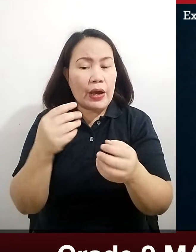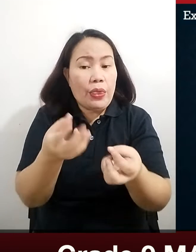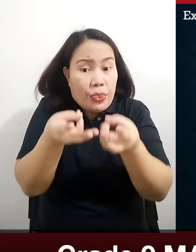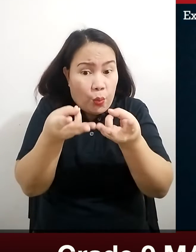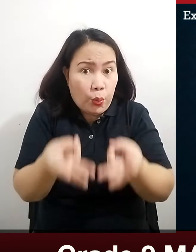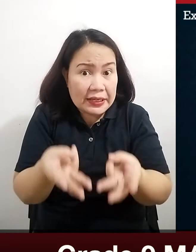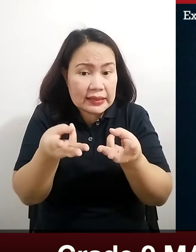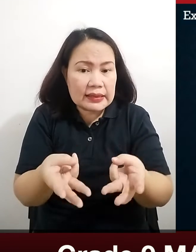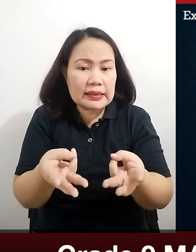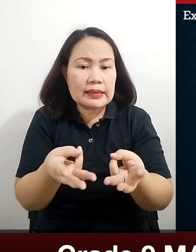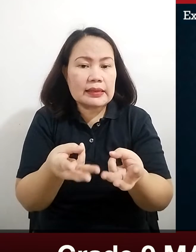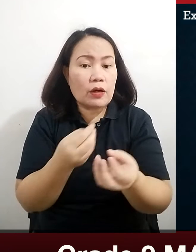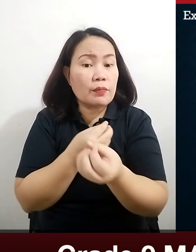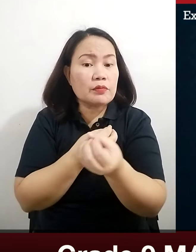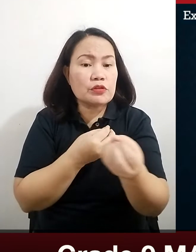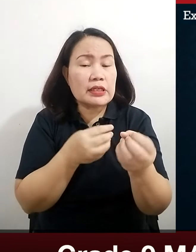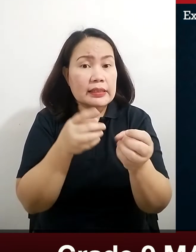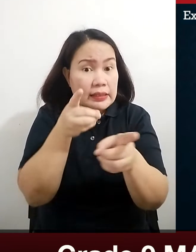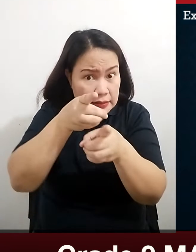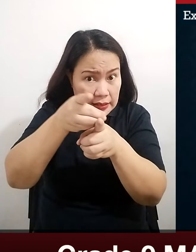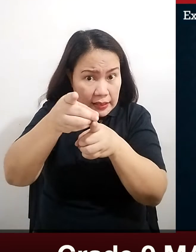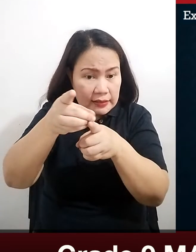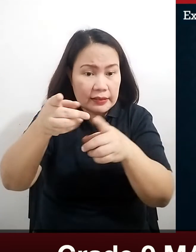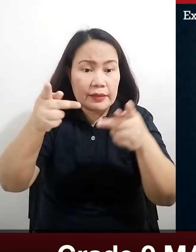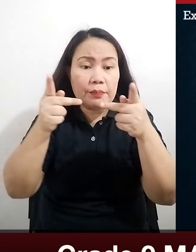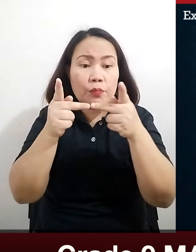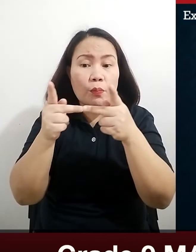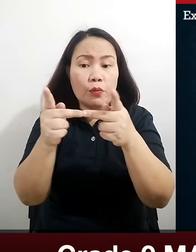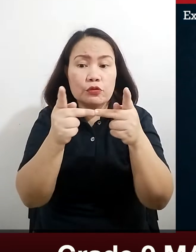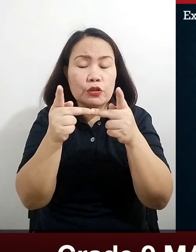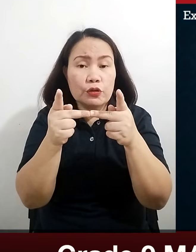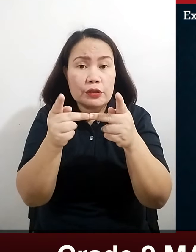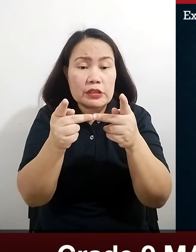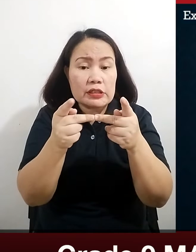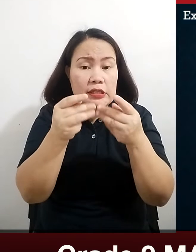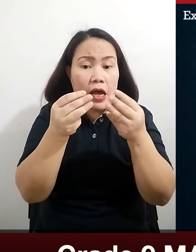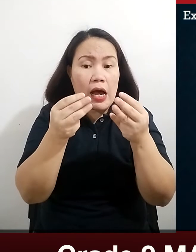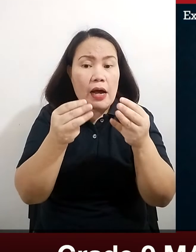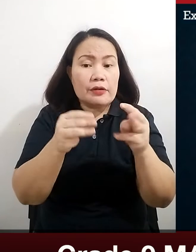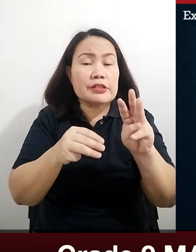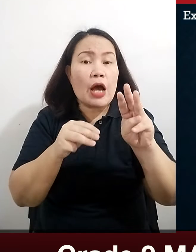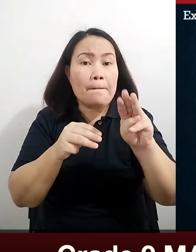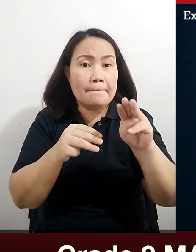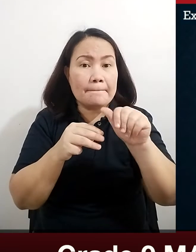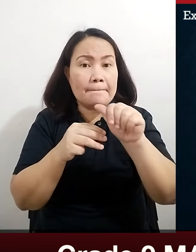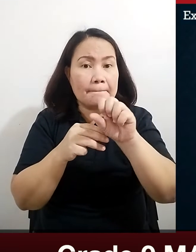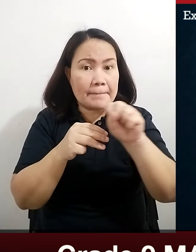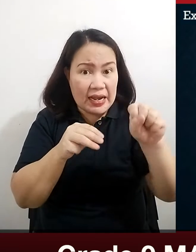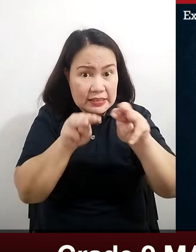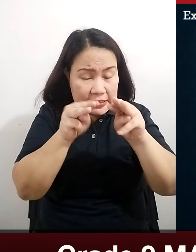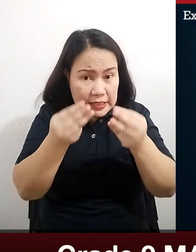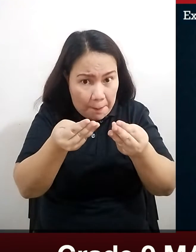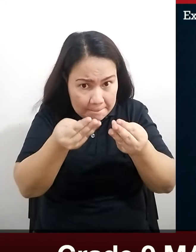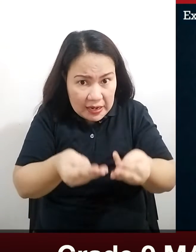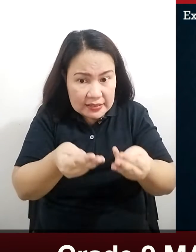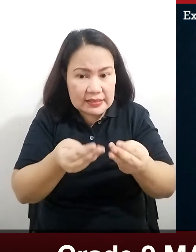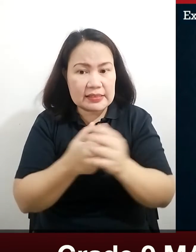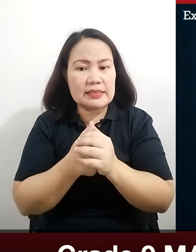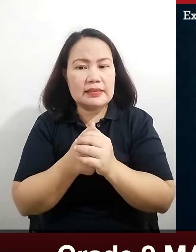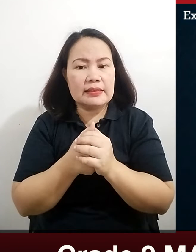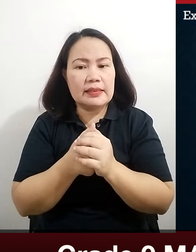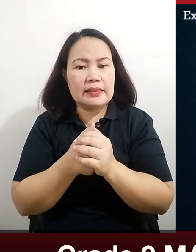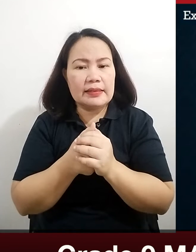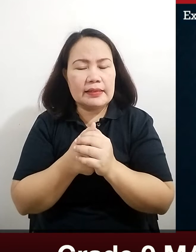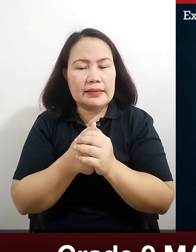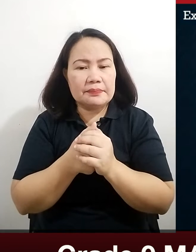proportional to its mass M. So again, iba-iba yung ginagamit ng varies directly, directly proportional. So parehas lang yan